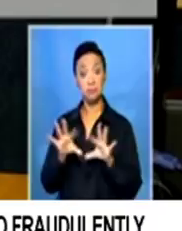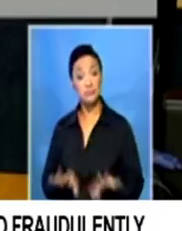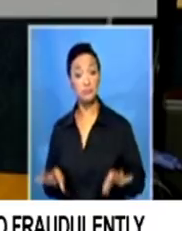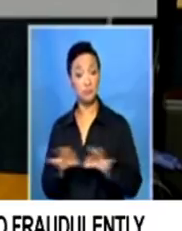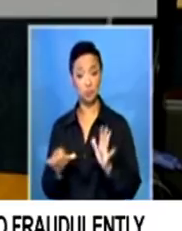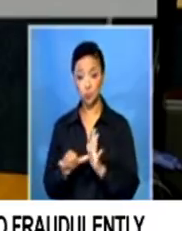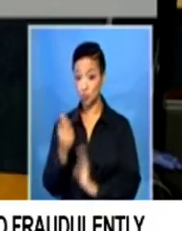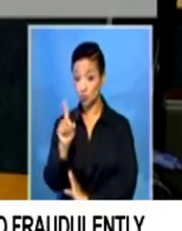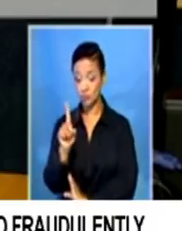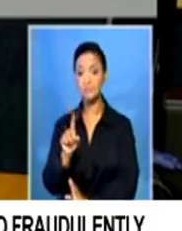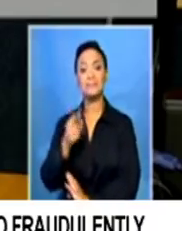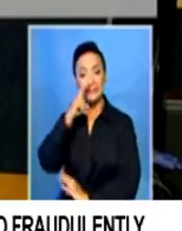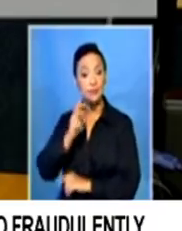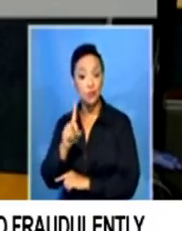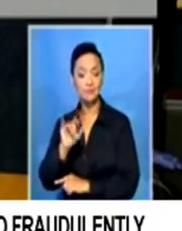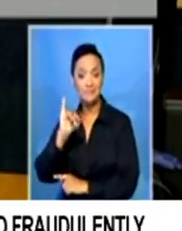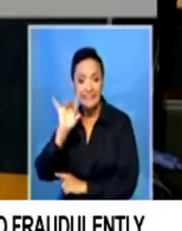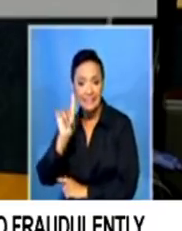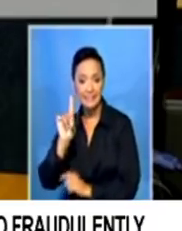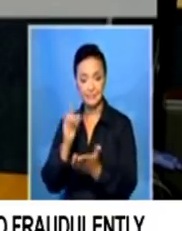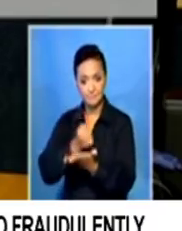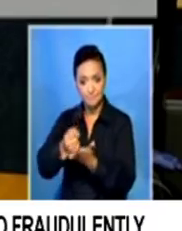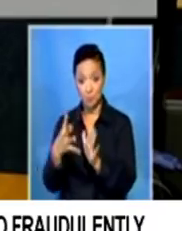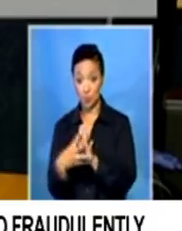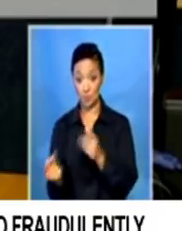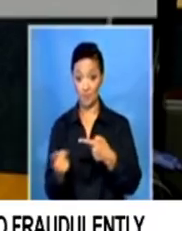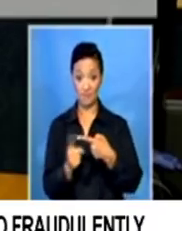What is the more important thing about ID? Okay,